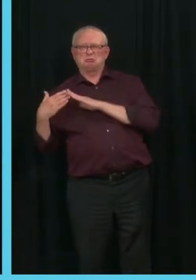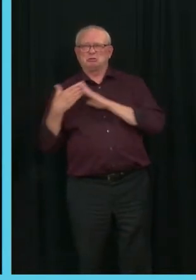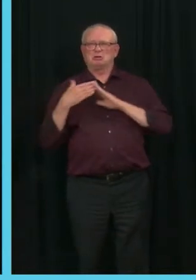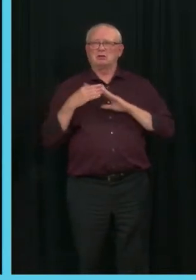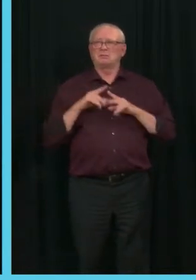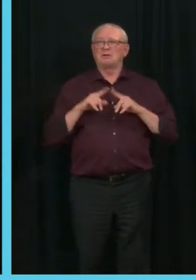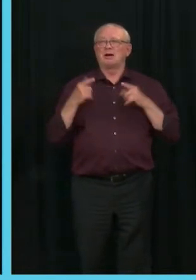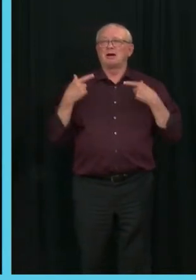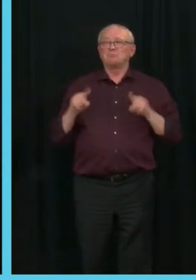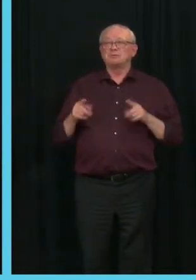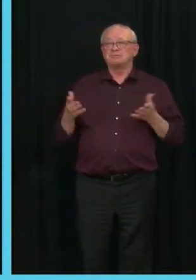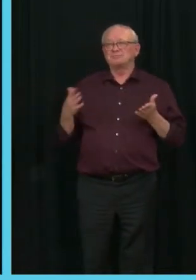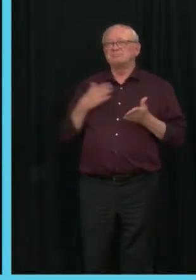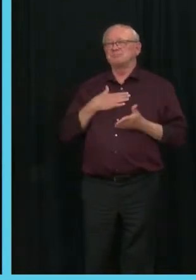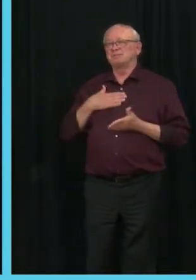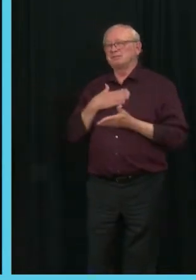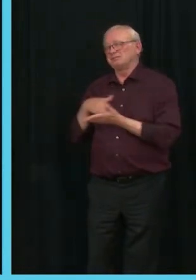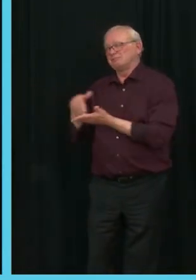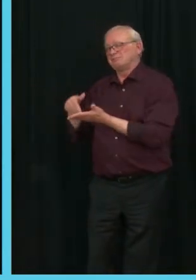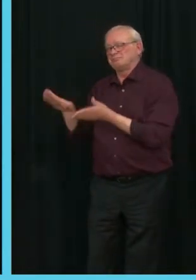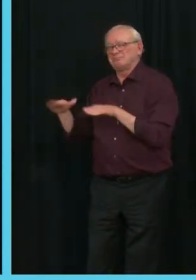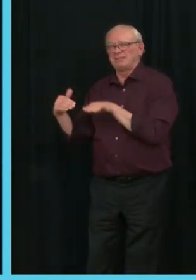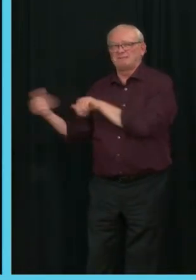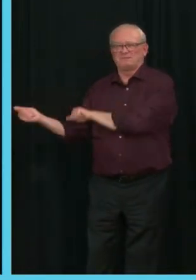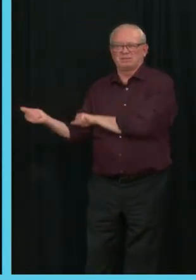promptly asked to leave. So